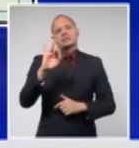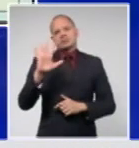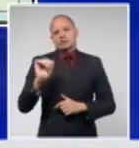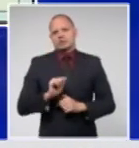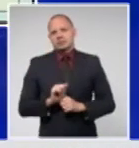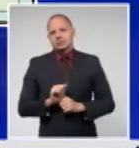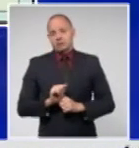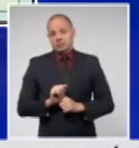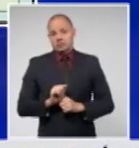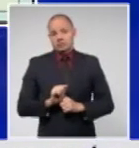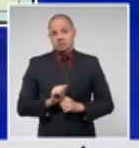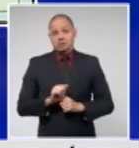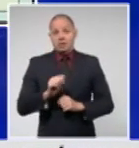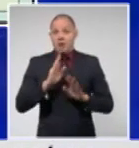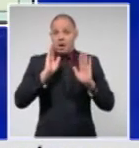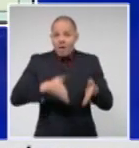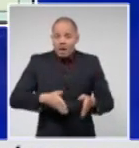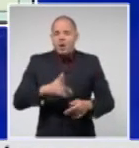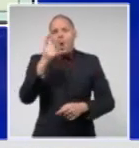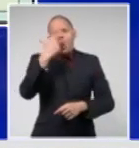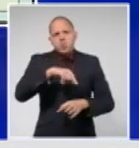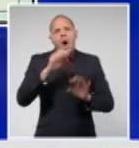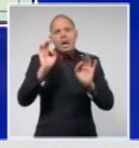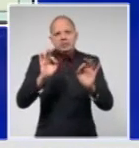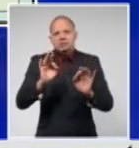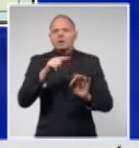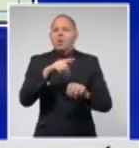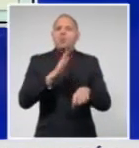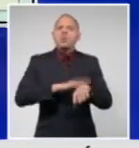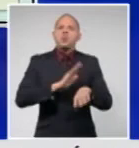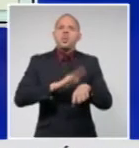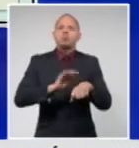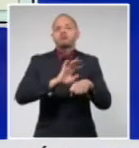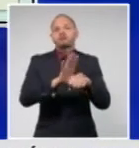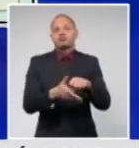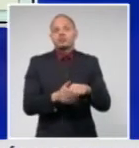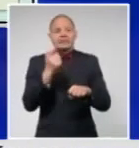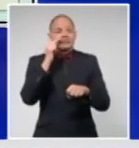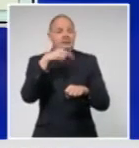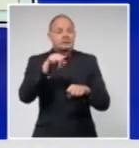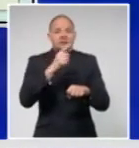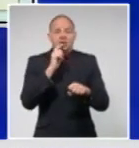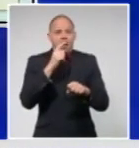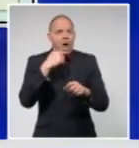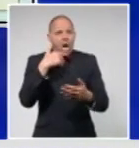702,776 confirmed cases, Colombia with